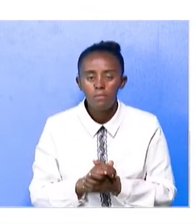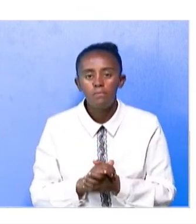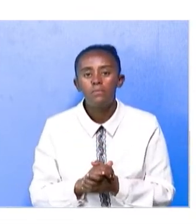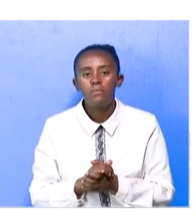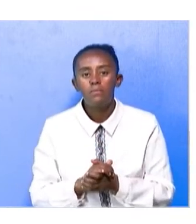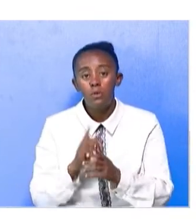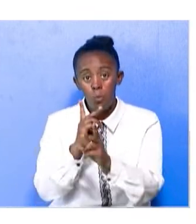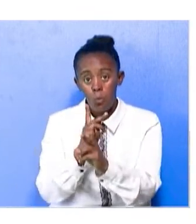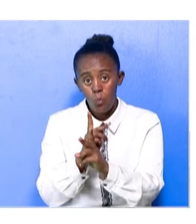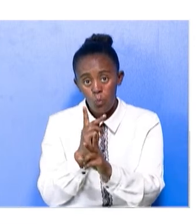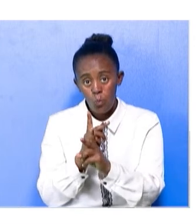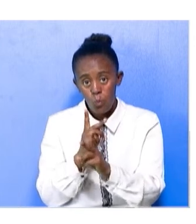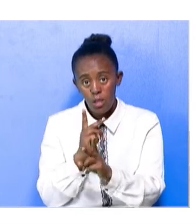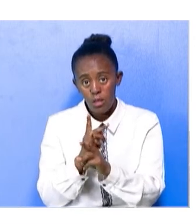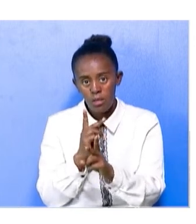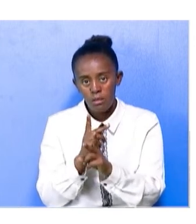waiting for a bus,